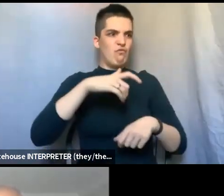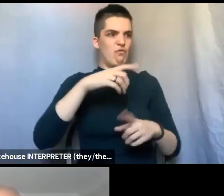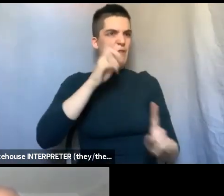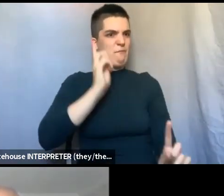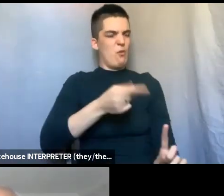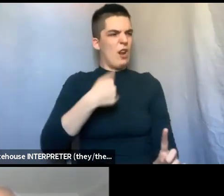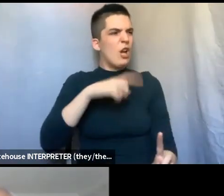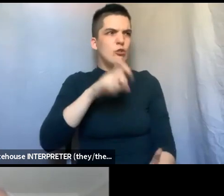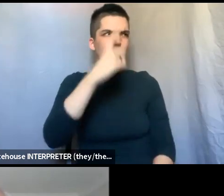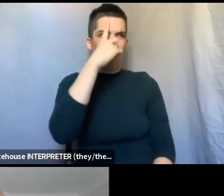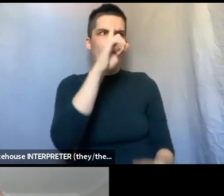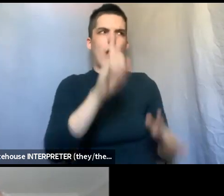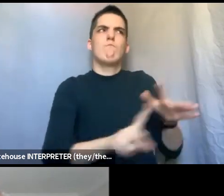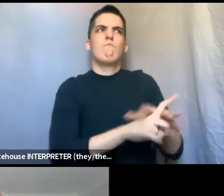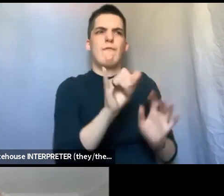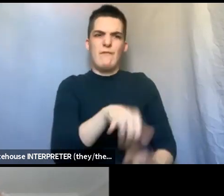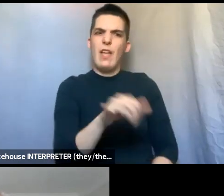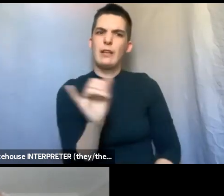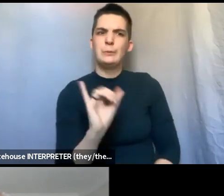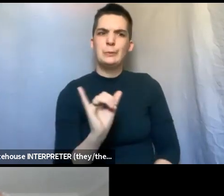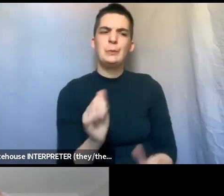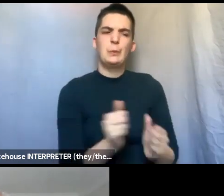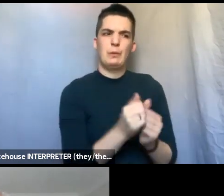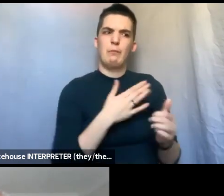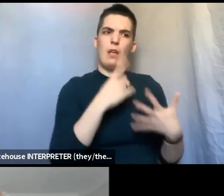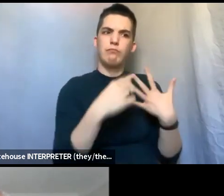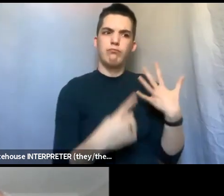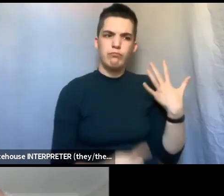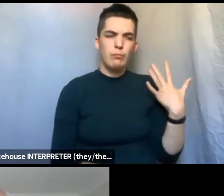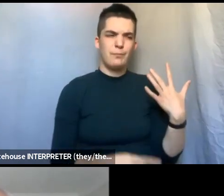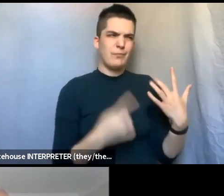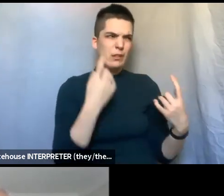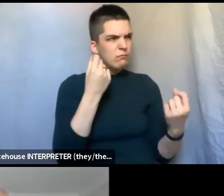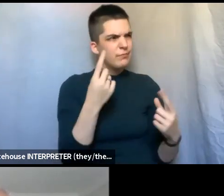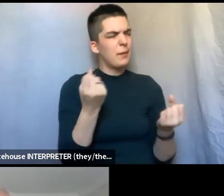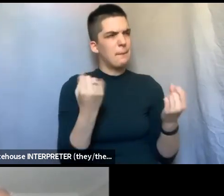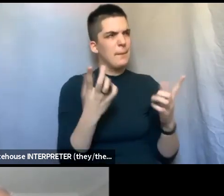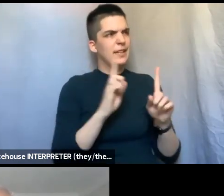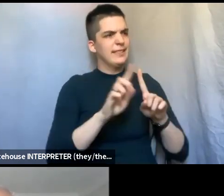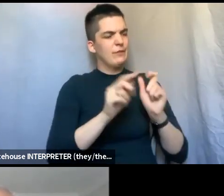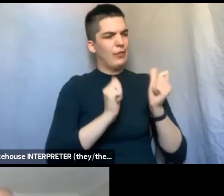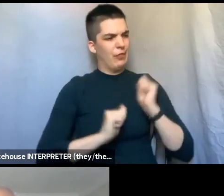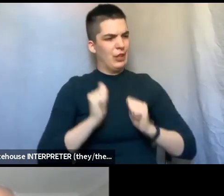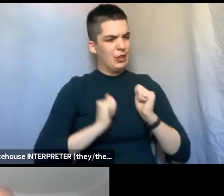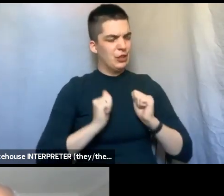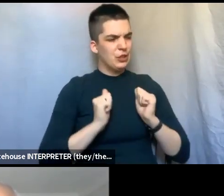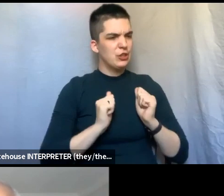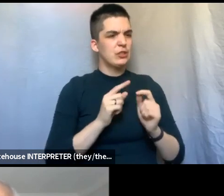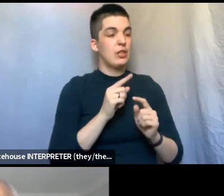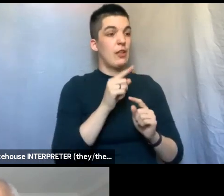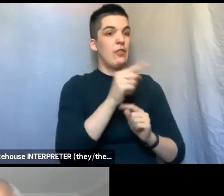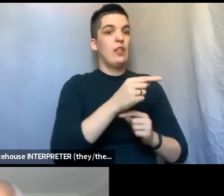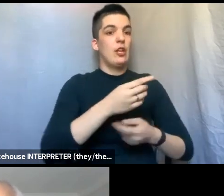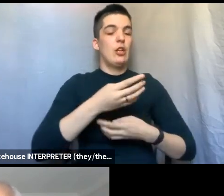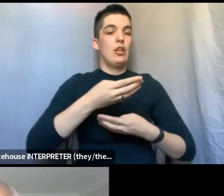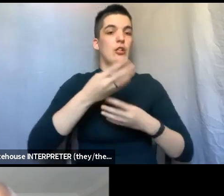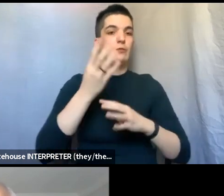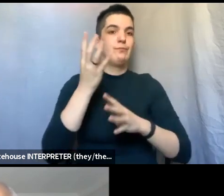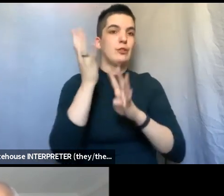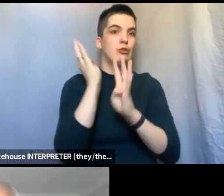because many theaters in Europe and here are streaming things